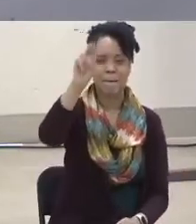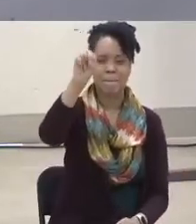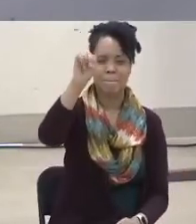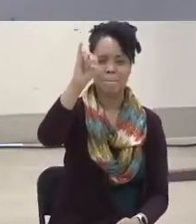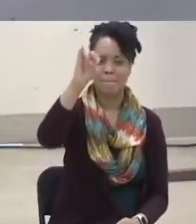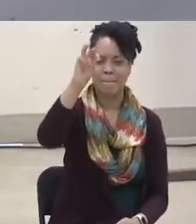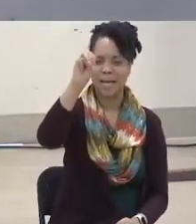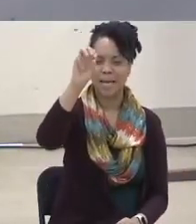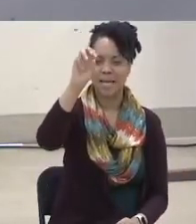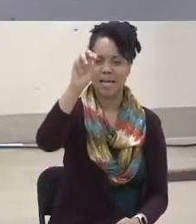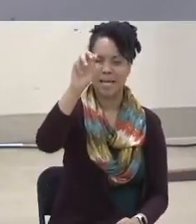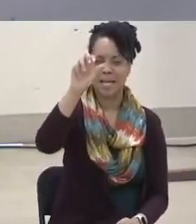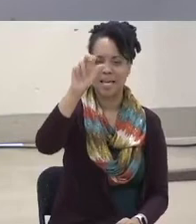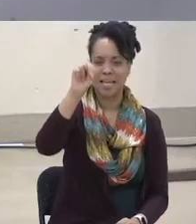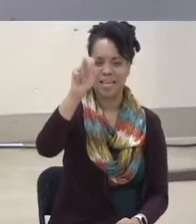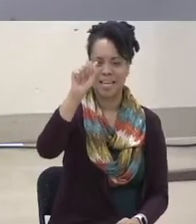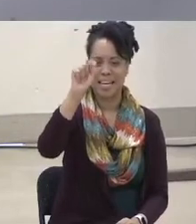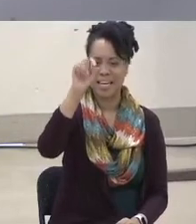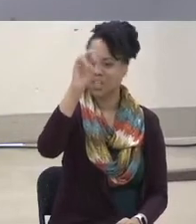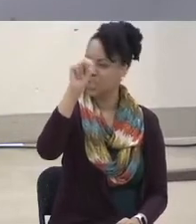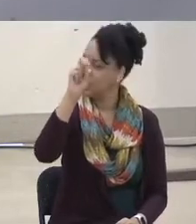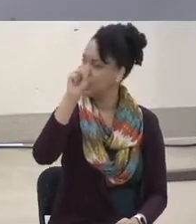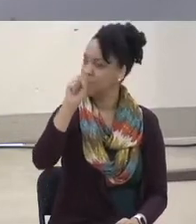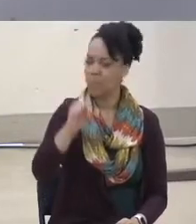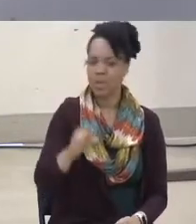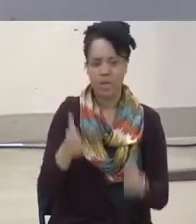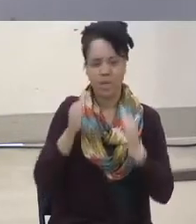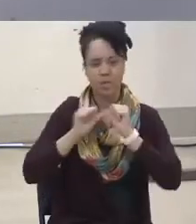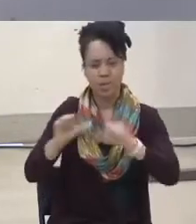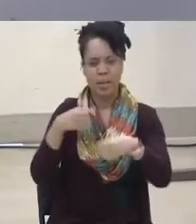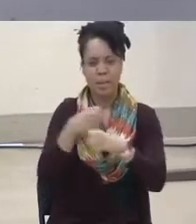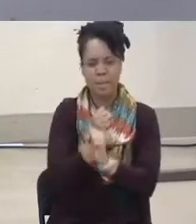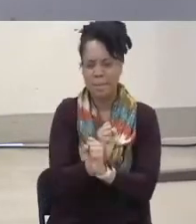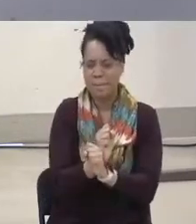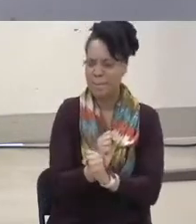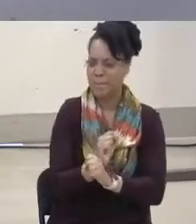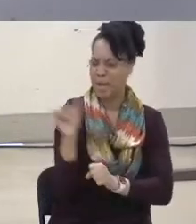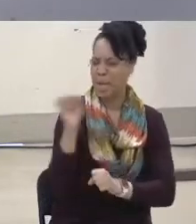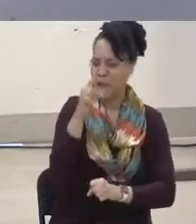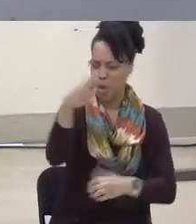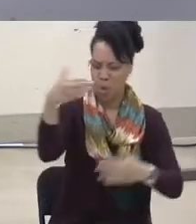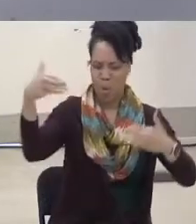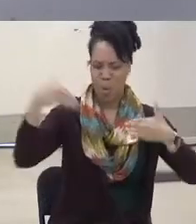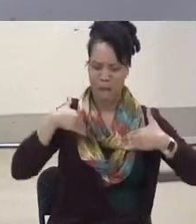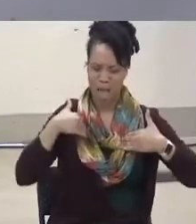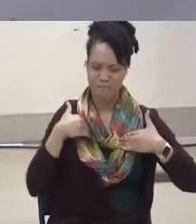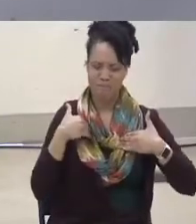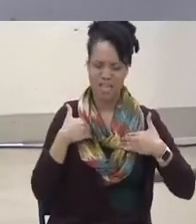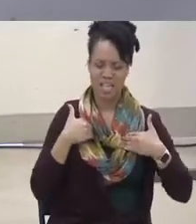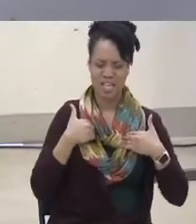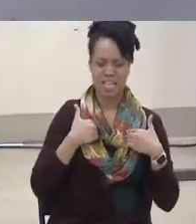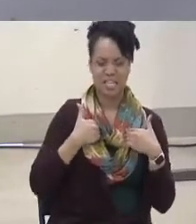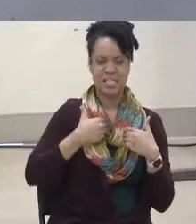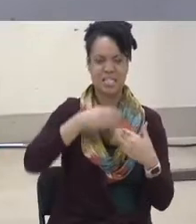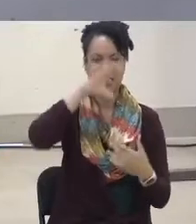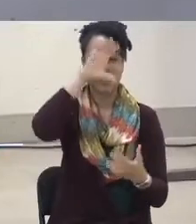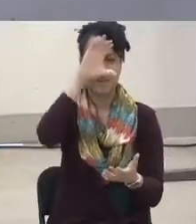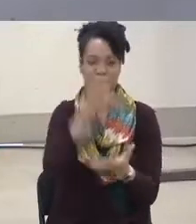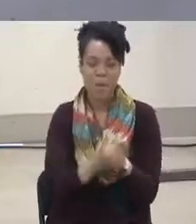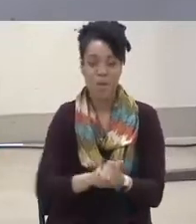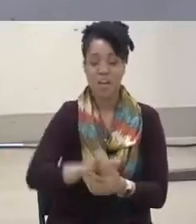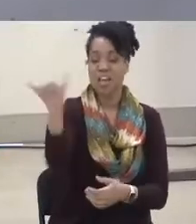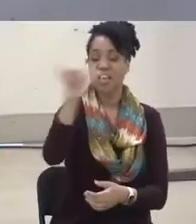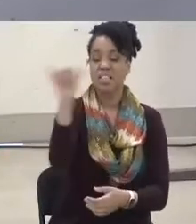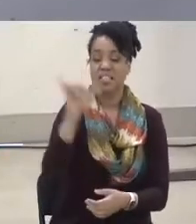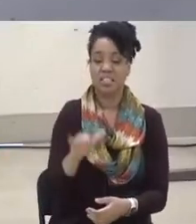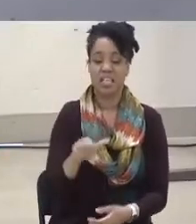a la abominación. They tried to make it such that you have to marry the same sexes in your